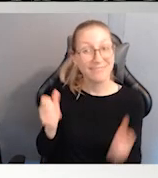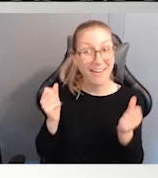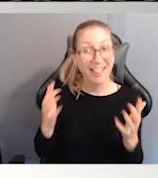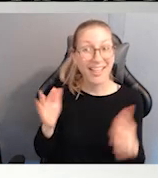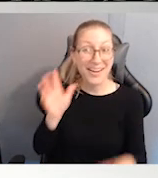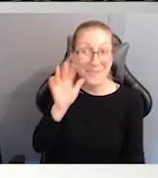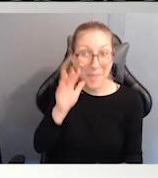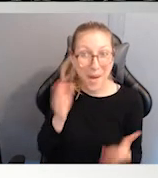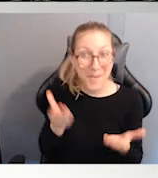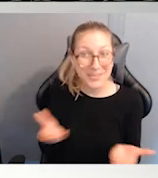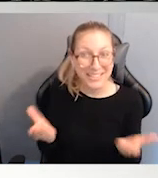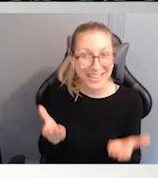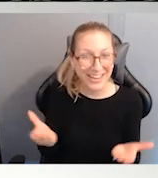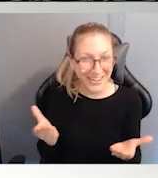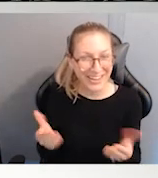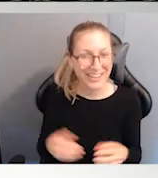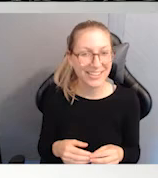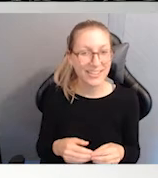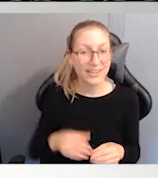here. Hello?